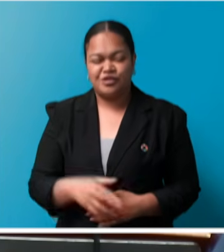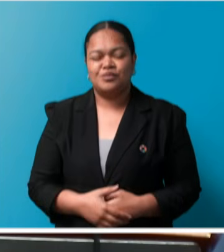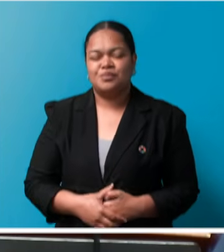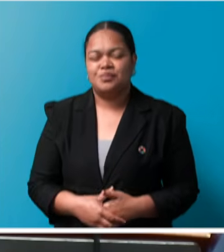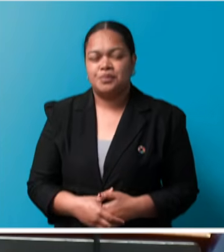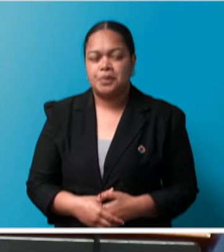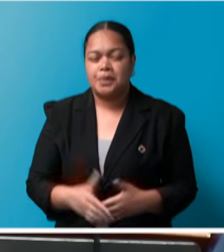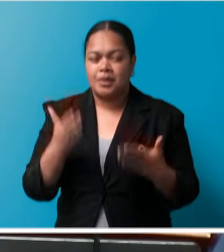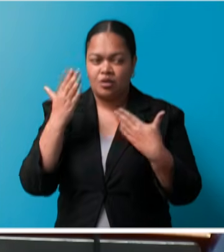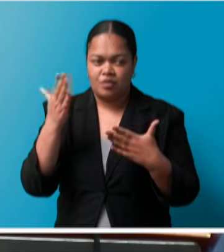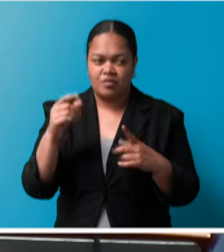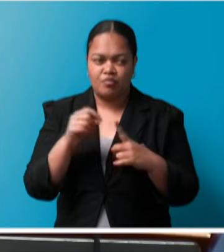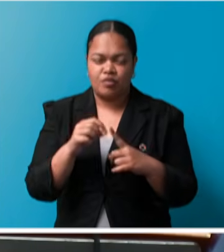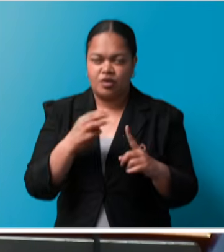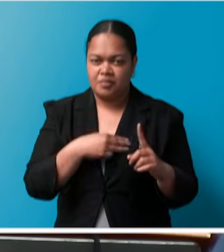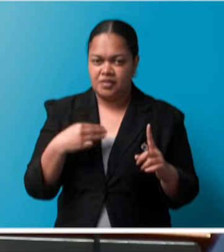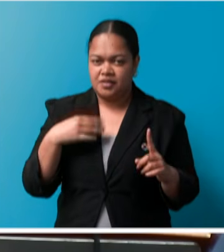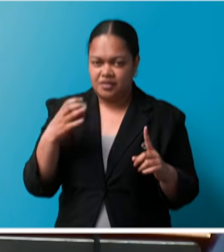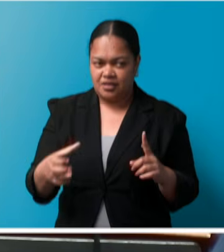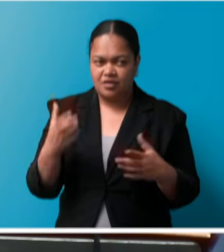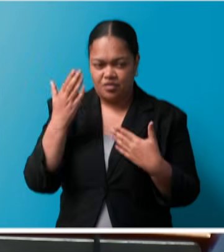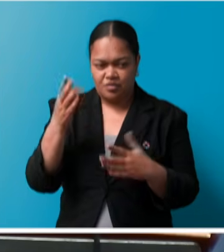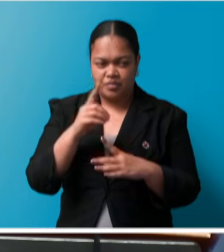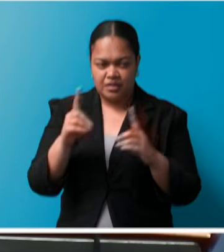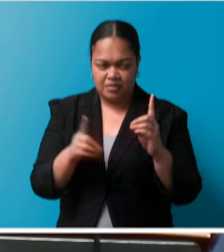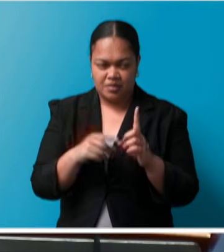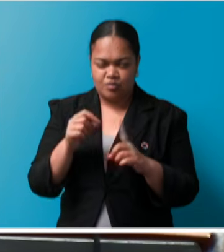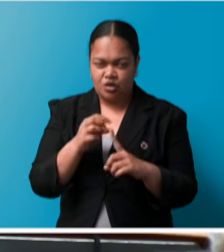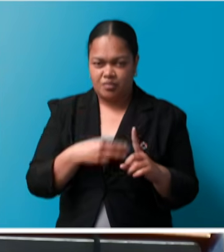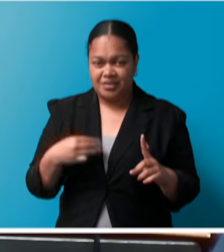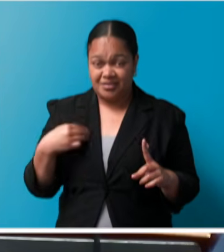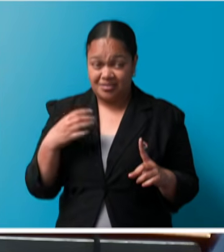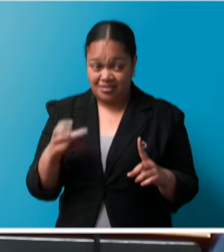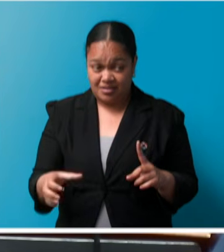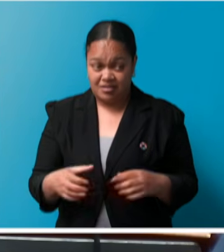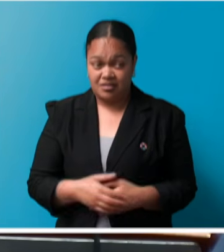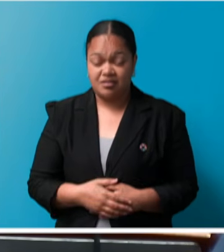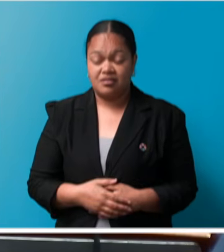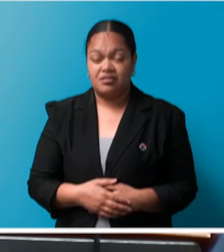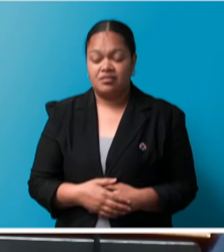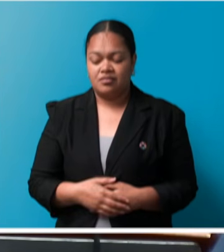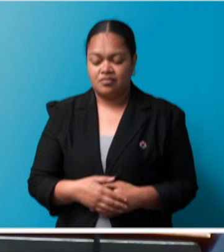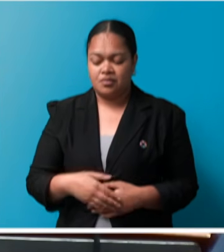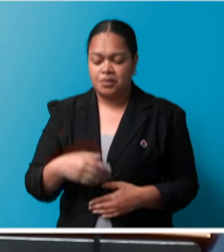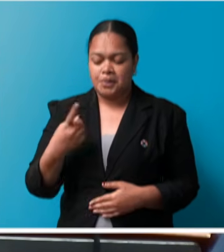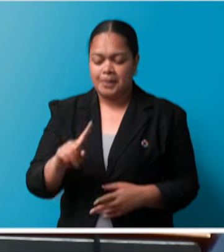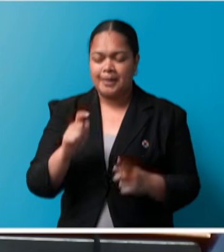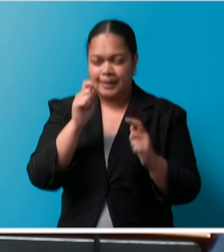Honorable Prime Minister, Honorable Deputy Prime Minister, Honorable Leader of Opposition,